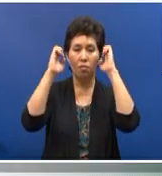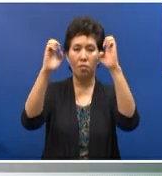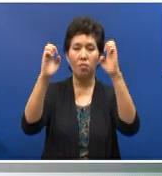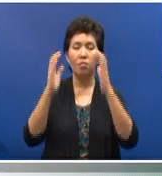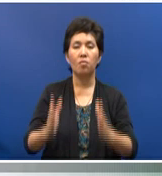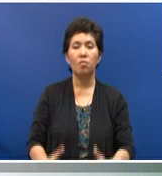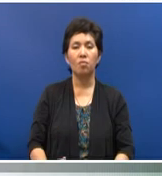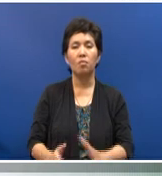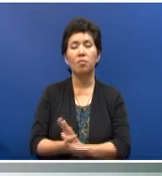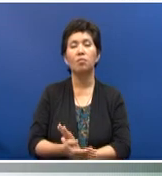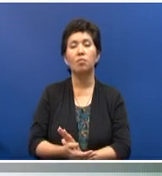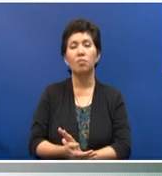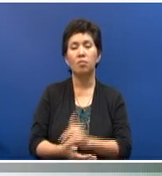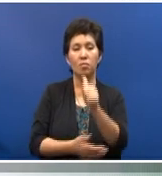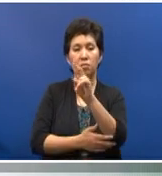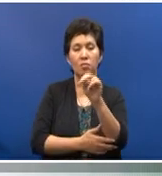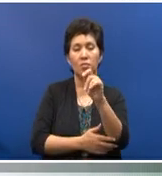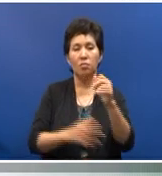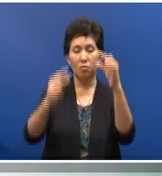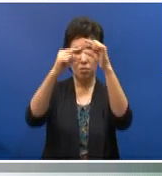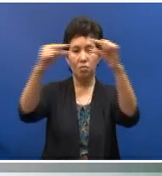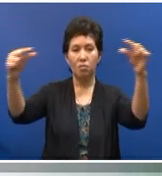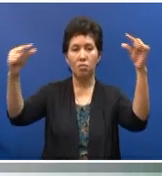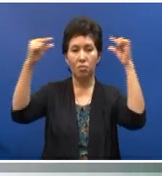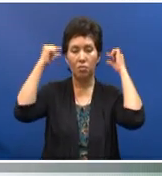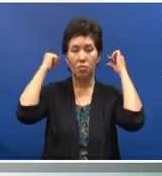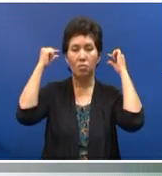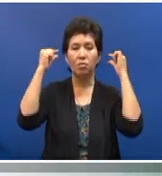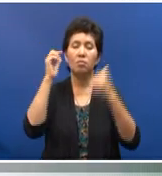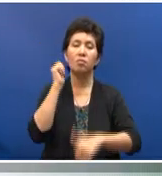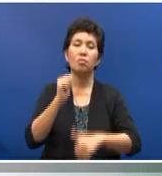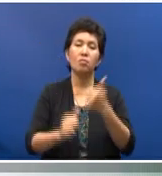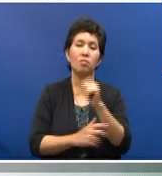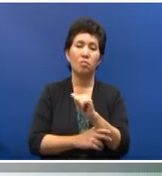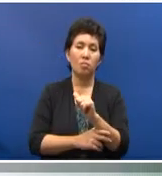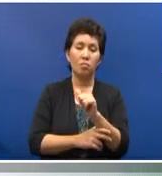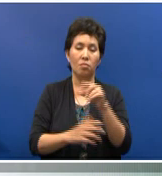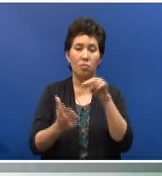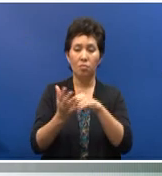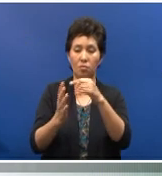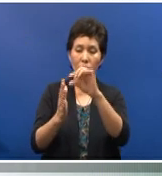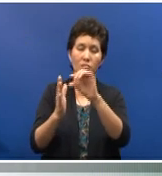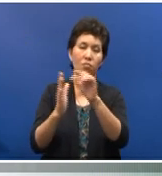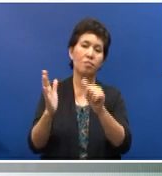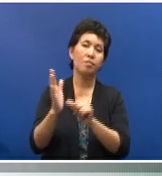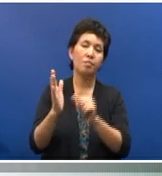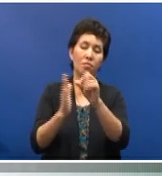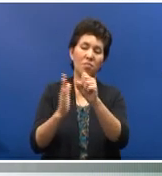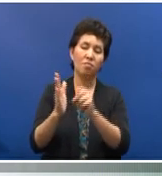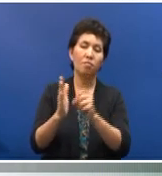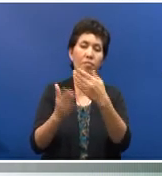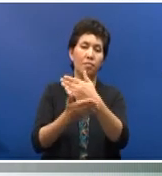whereby anthropology graduates are very much needed in academia. Okay,